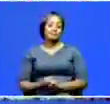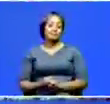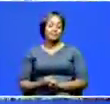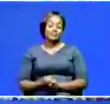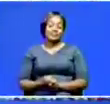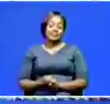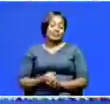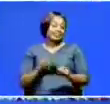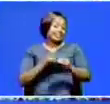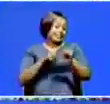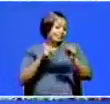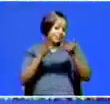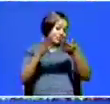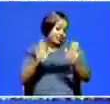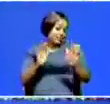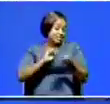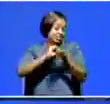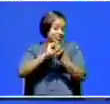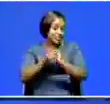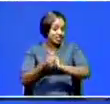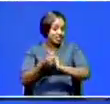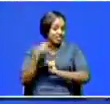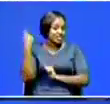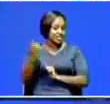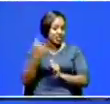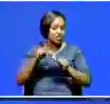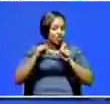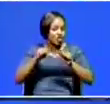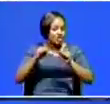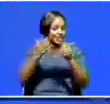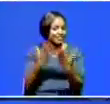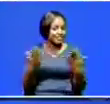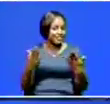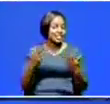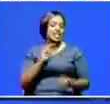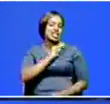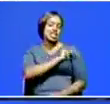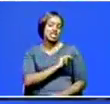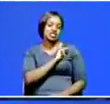After all, they say, change is the only constant thing in nature.